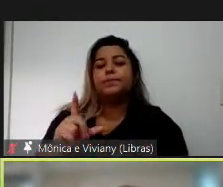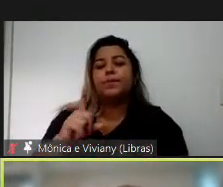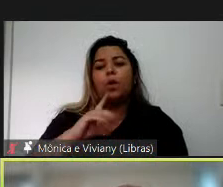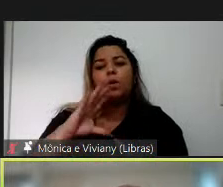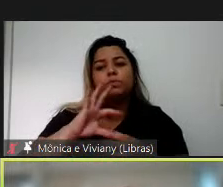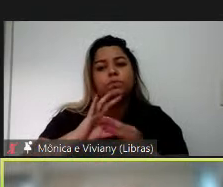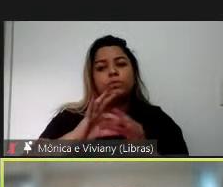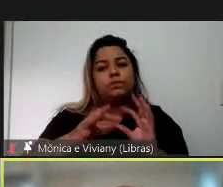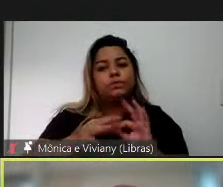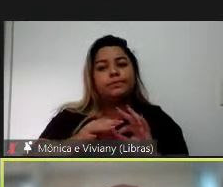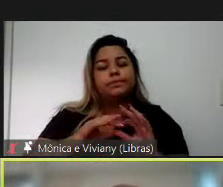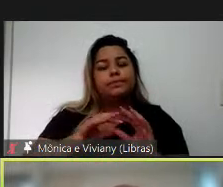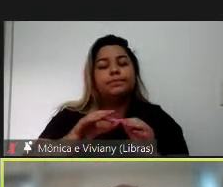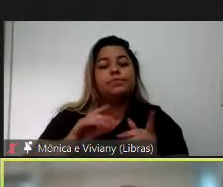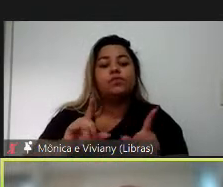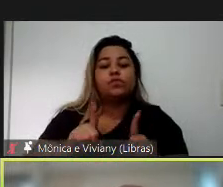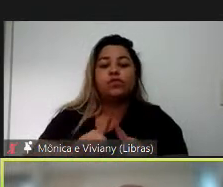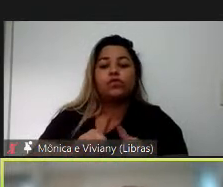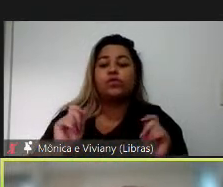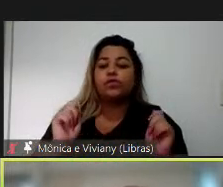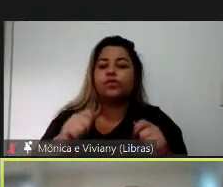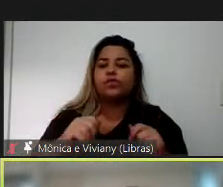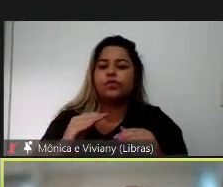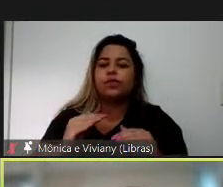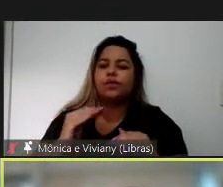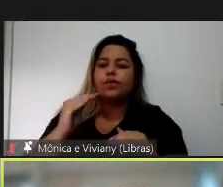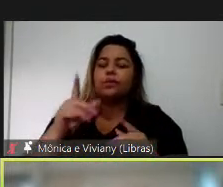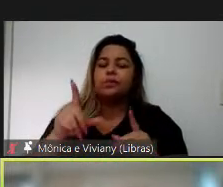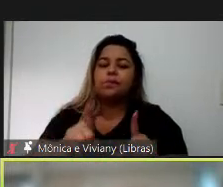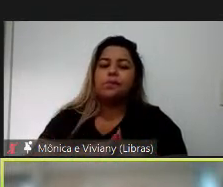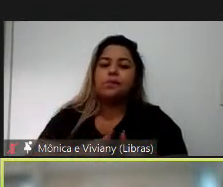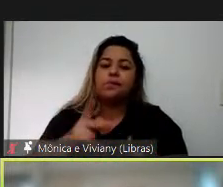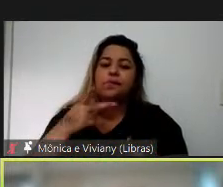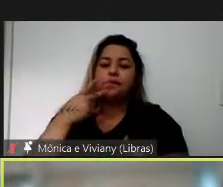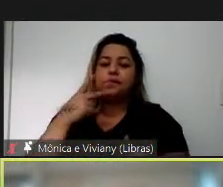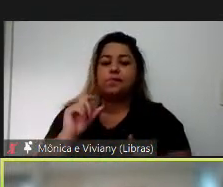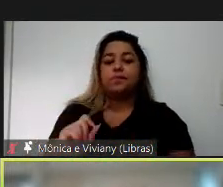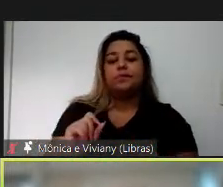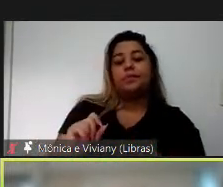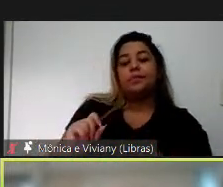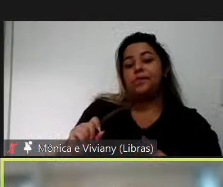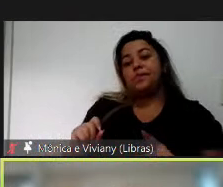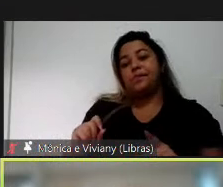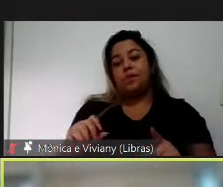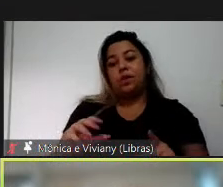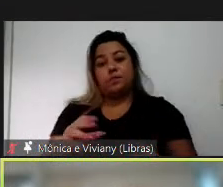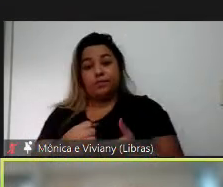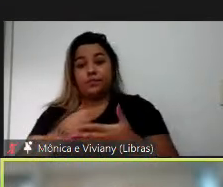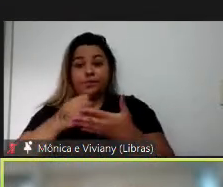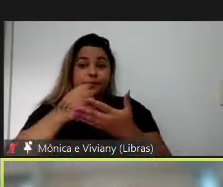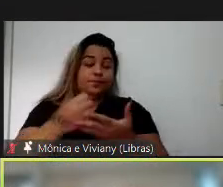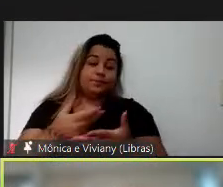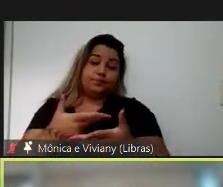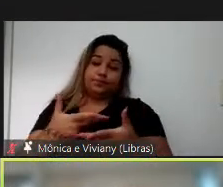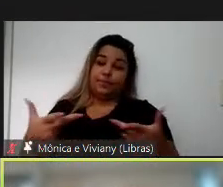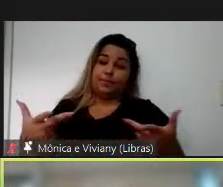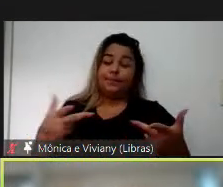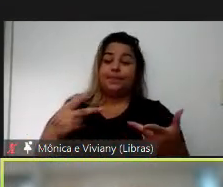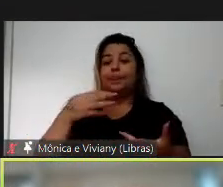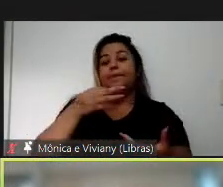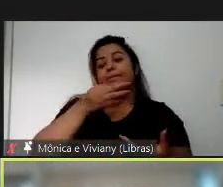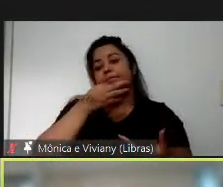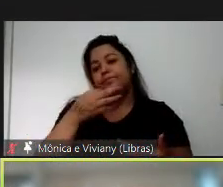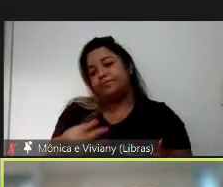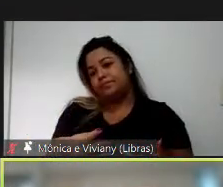5th chapter, we have another context. We need to prioritize and also to organize an offer of actions